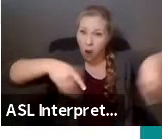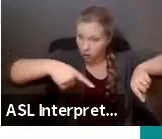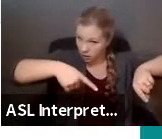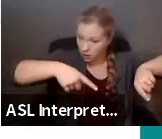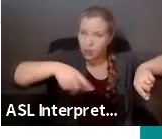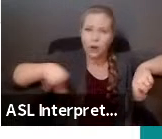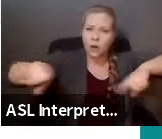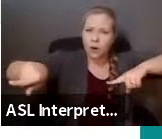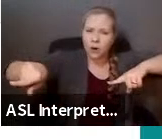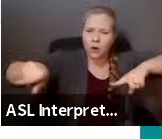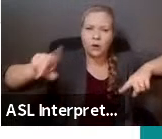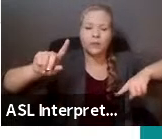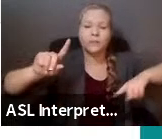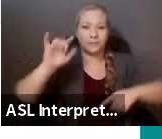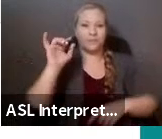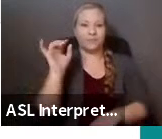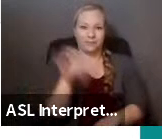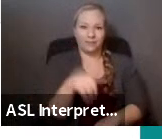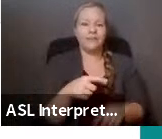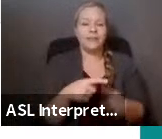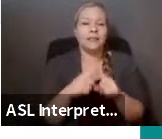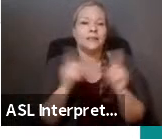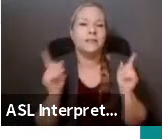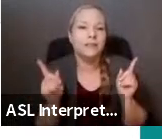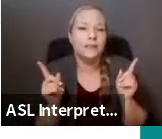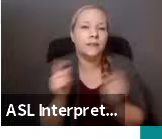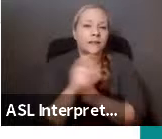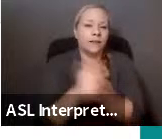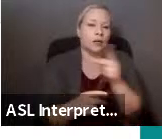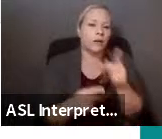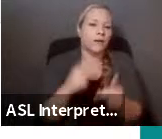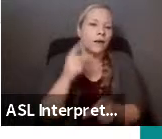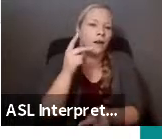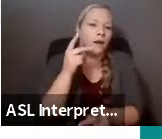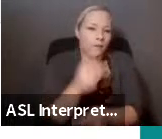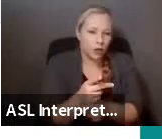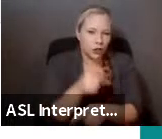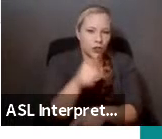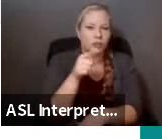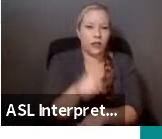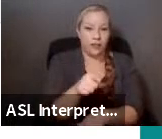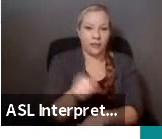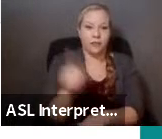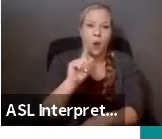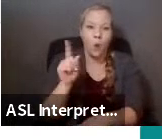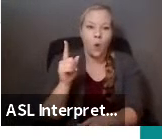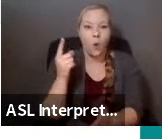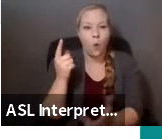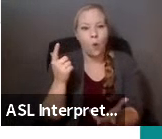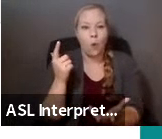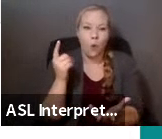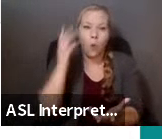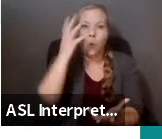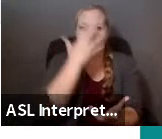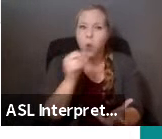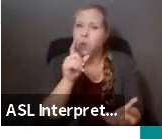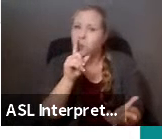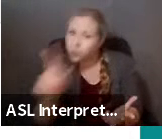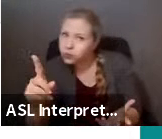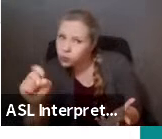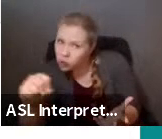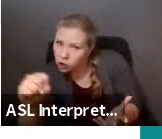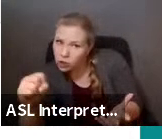which emphasizes a little bit more where we're pretty sure at this point, the program